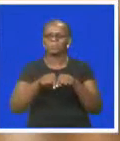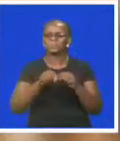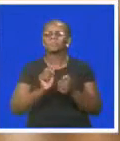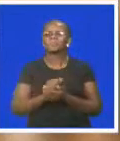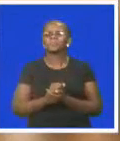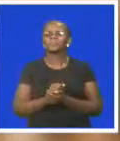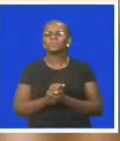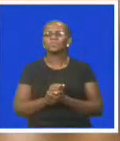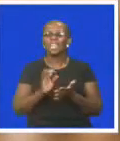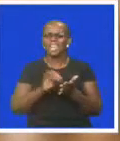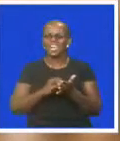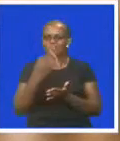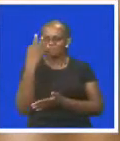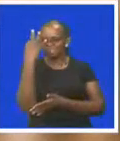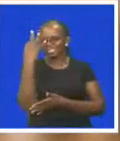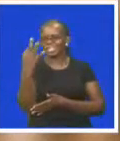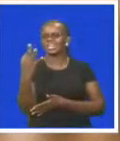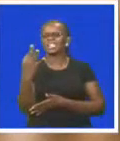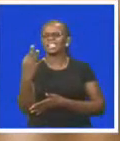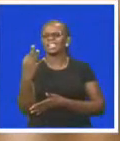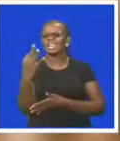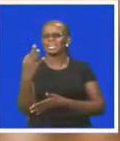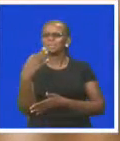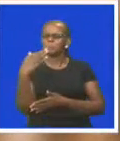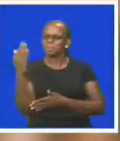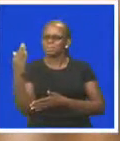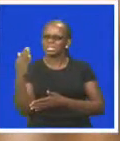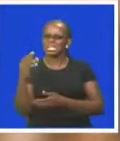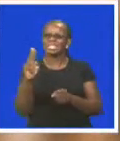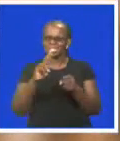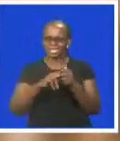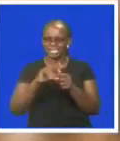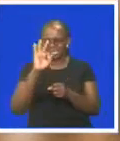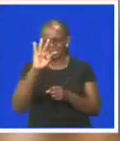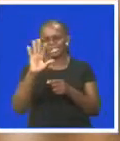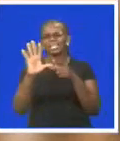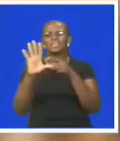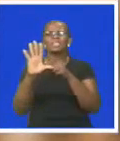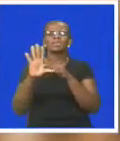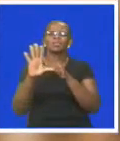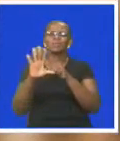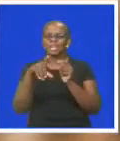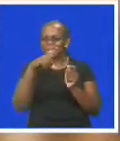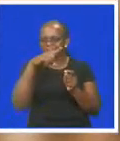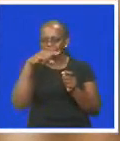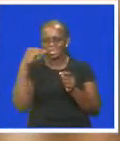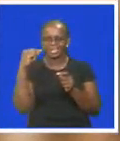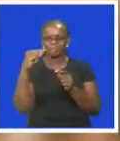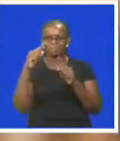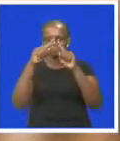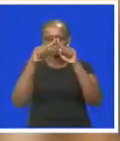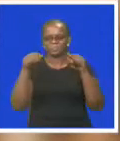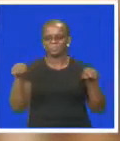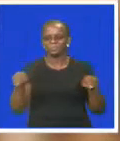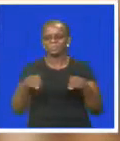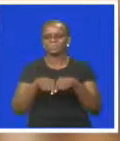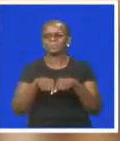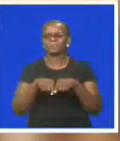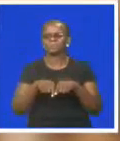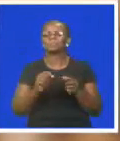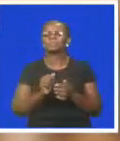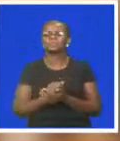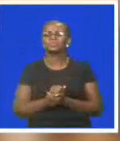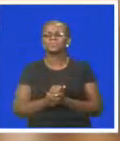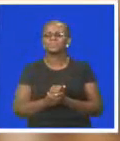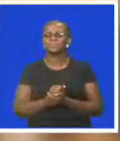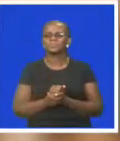triangle. It has three sides and three corners, and we call it a triangle. Now, let us